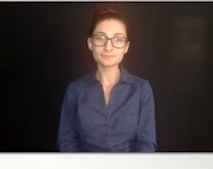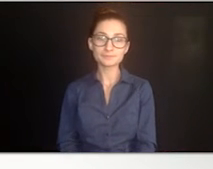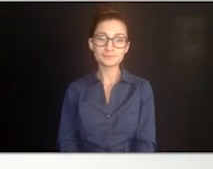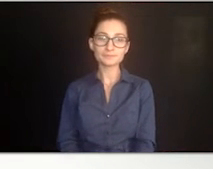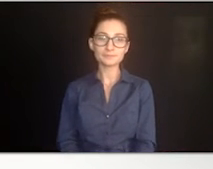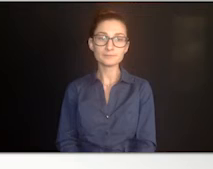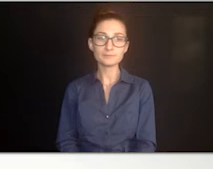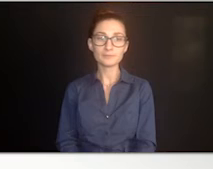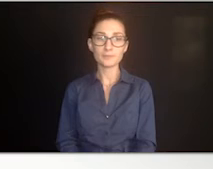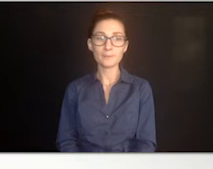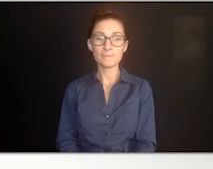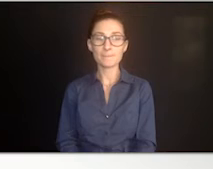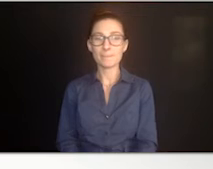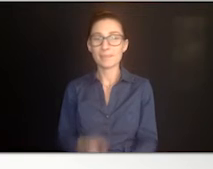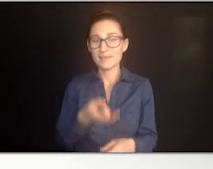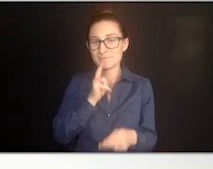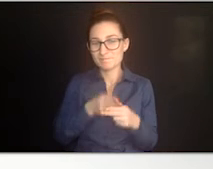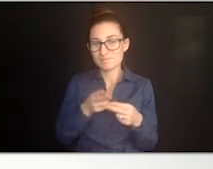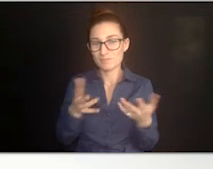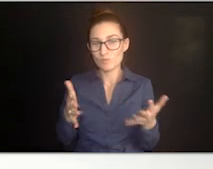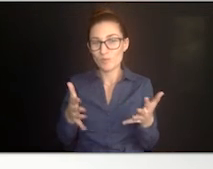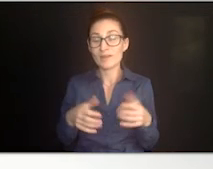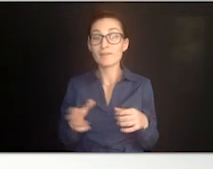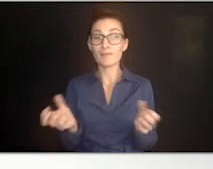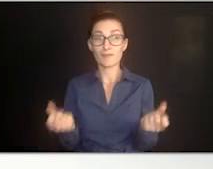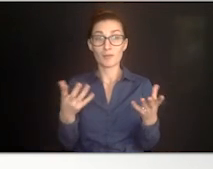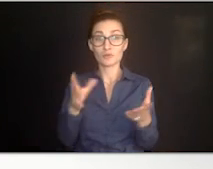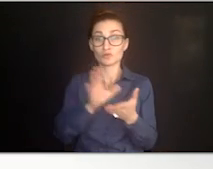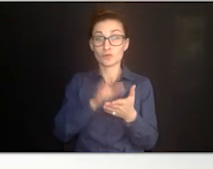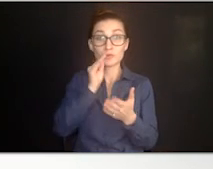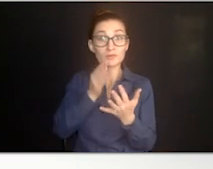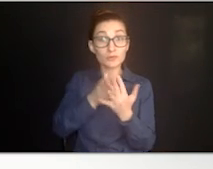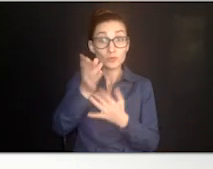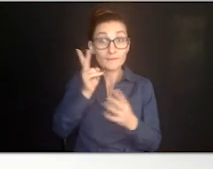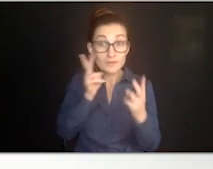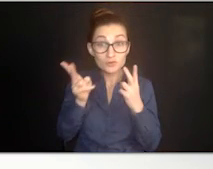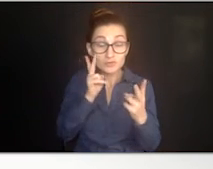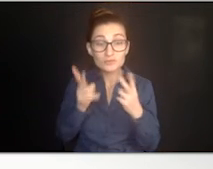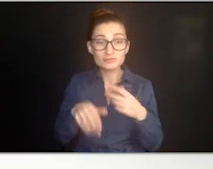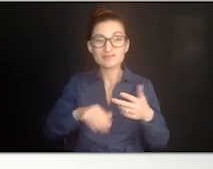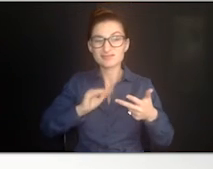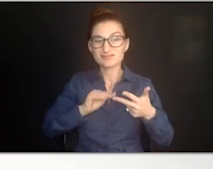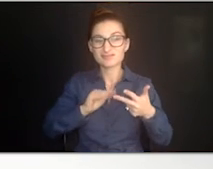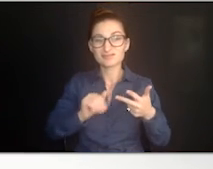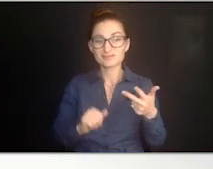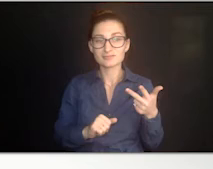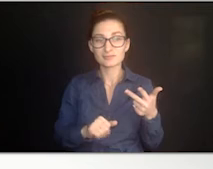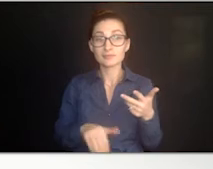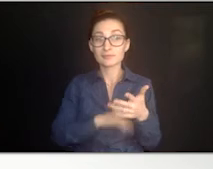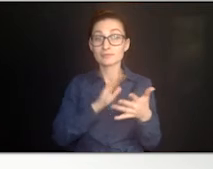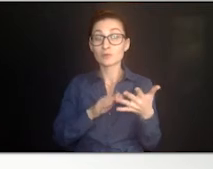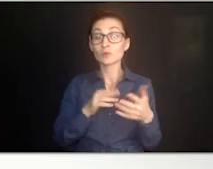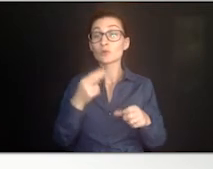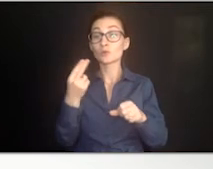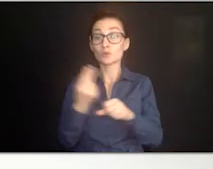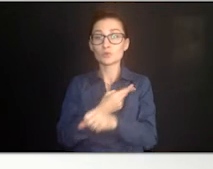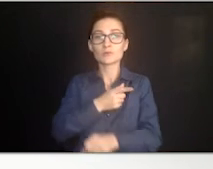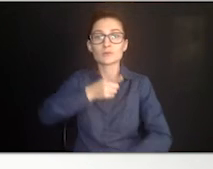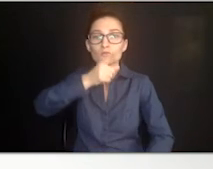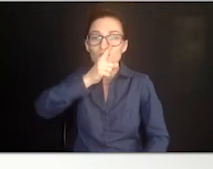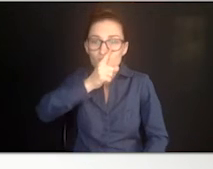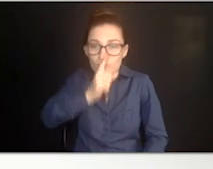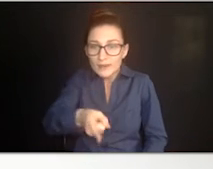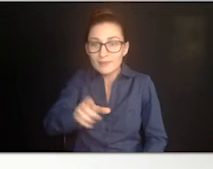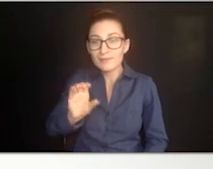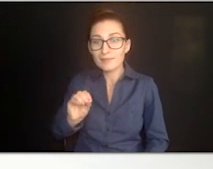And I talked about how much of learning occurs visually. Use concrete and real objects as much